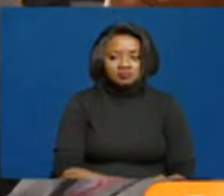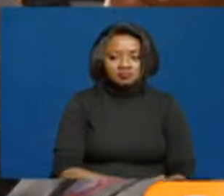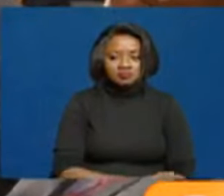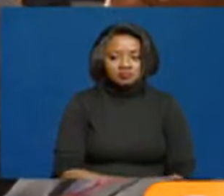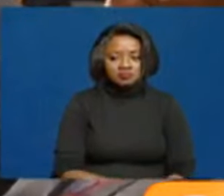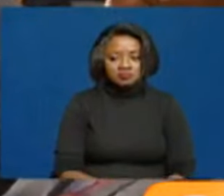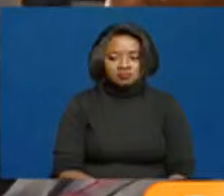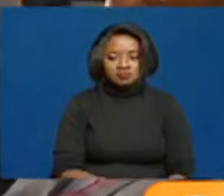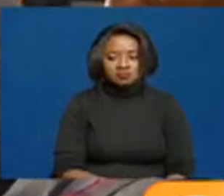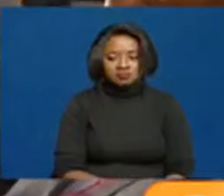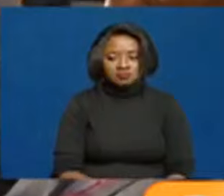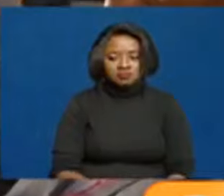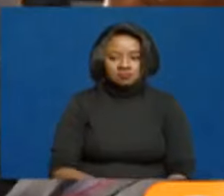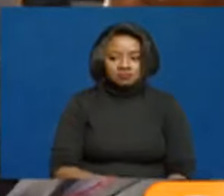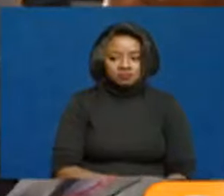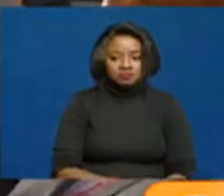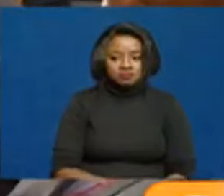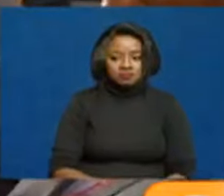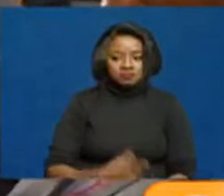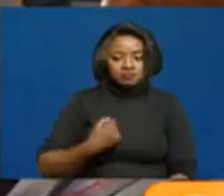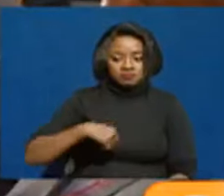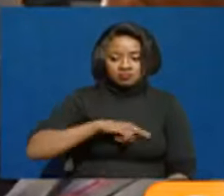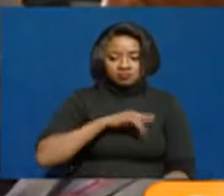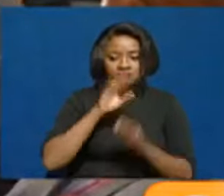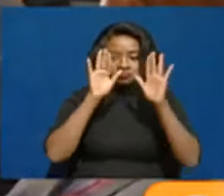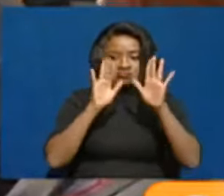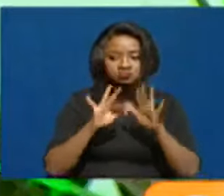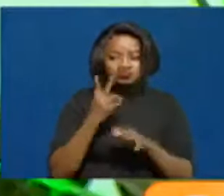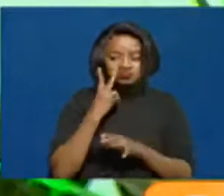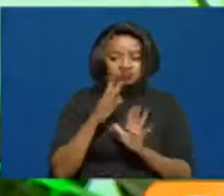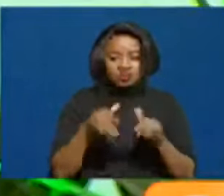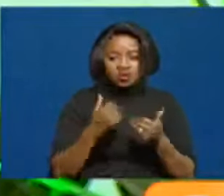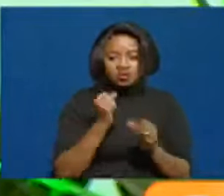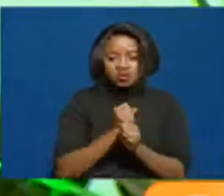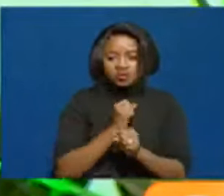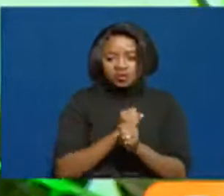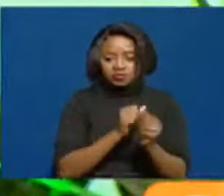partners. Partners like Kenya